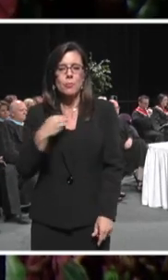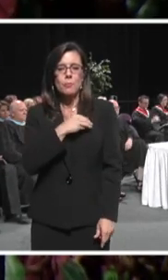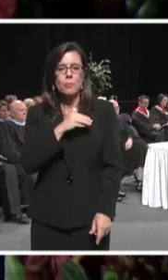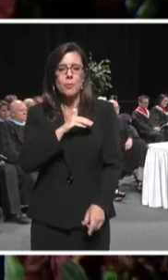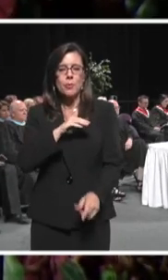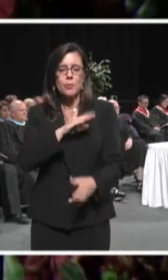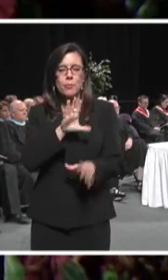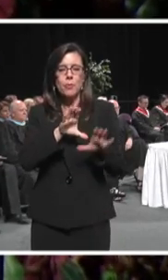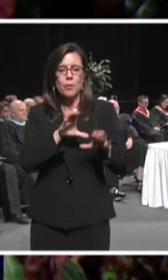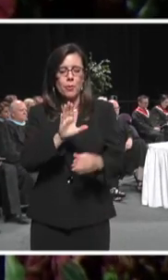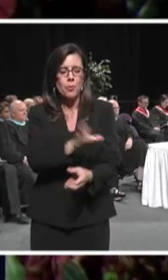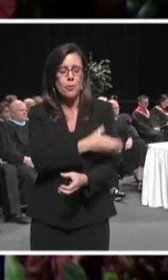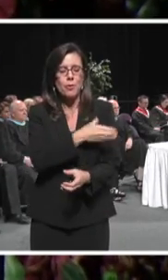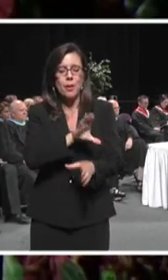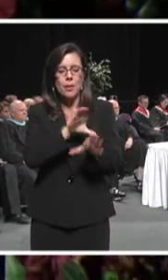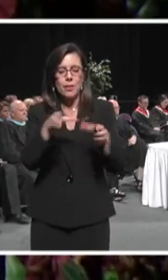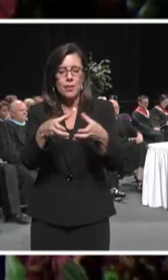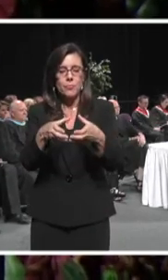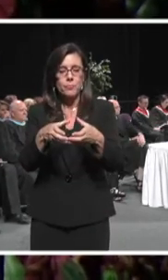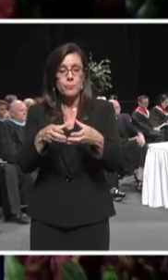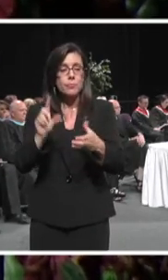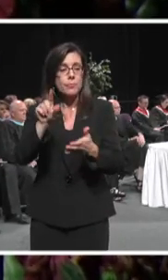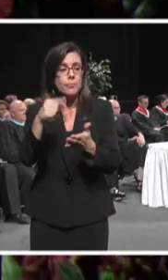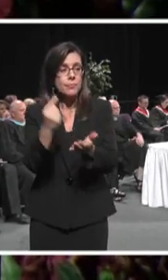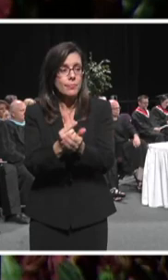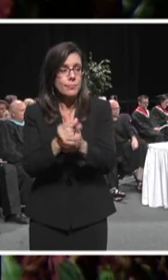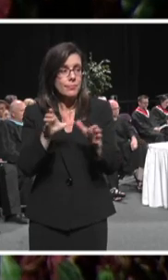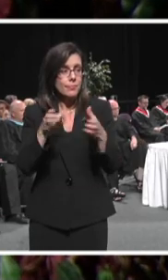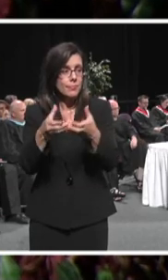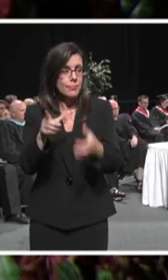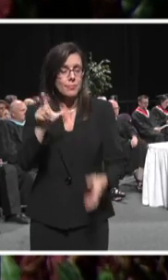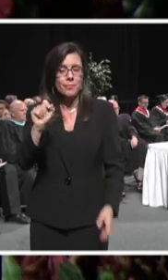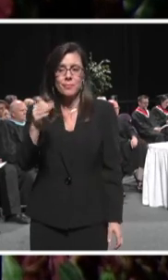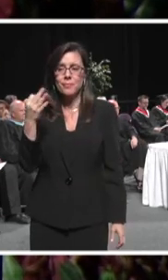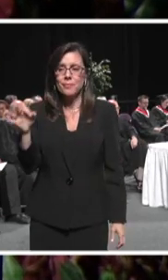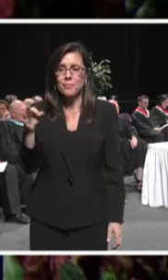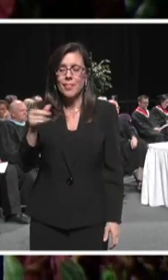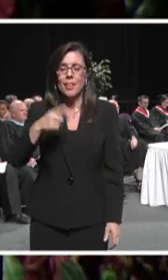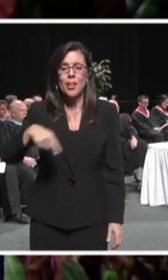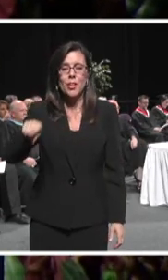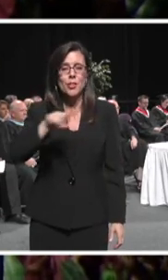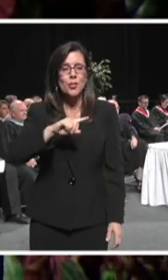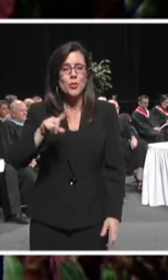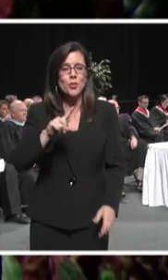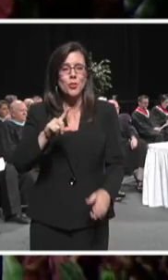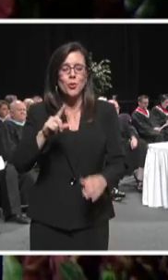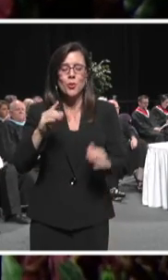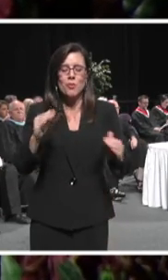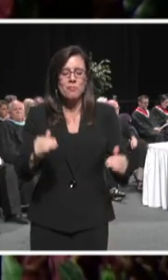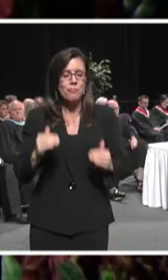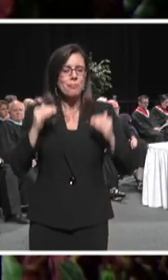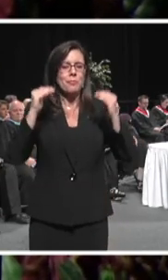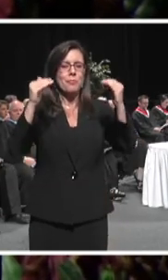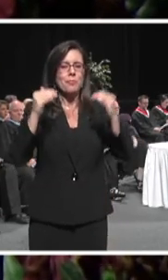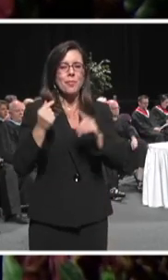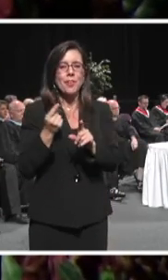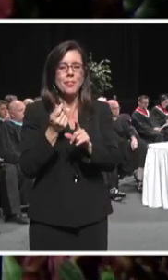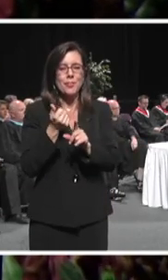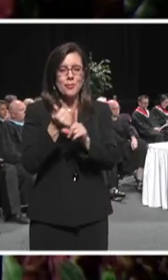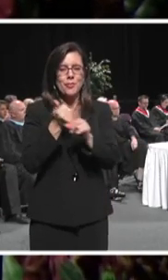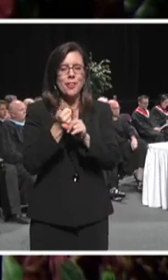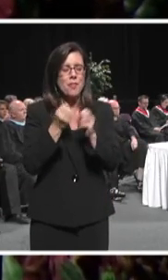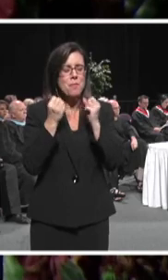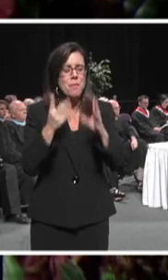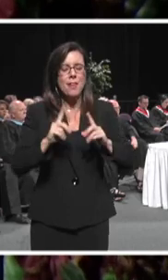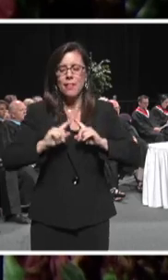ensemble. Class of 2019, you have distinguished yourself in so many